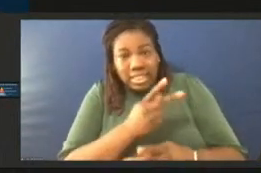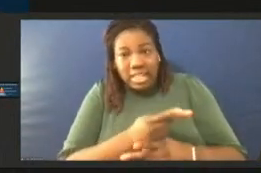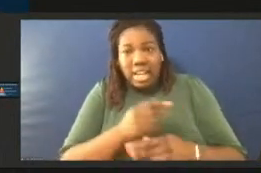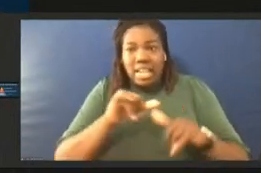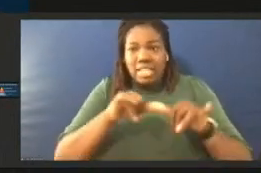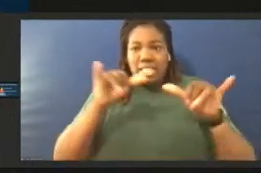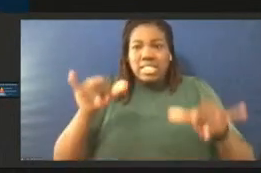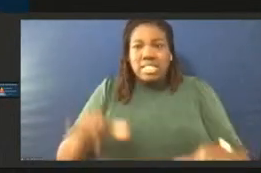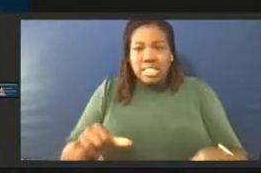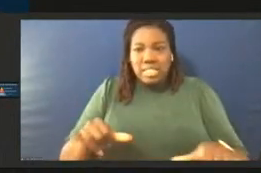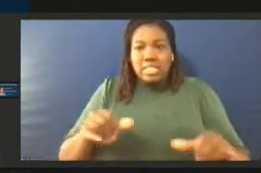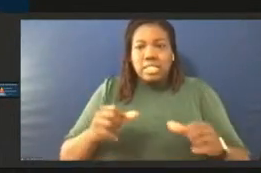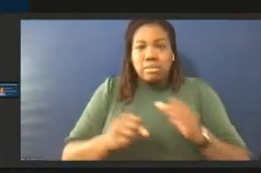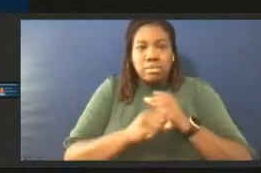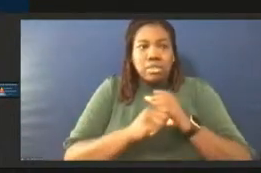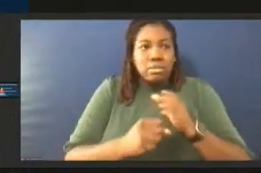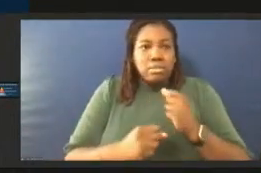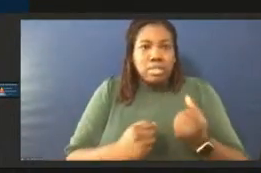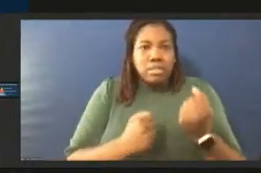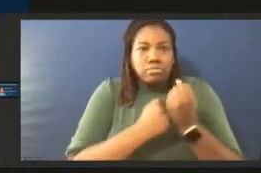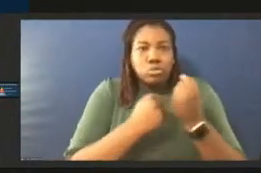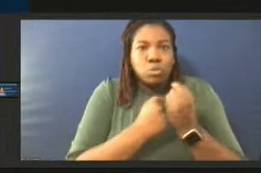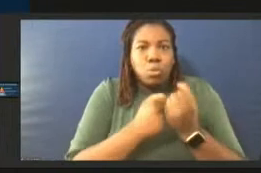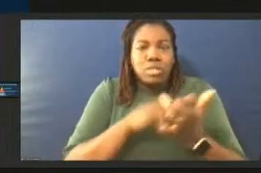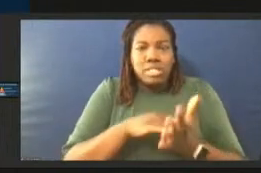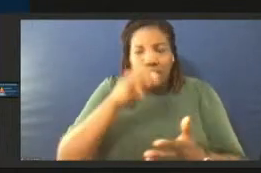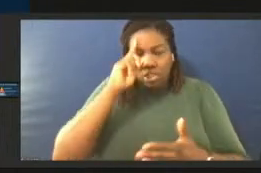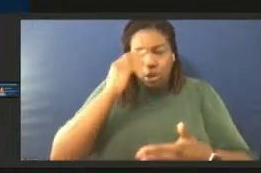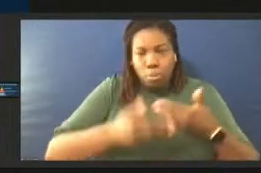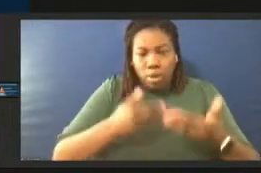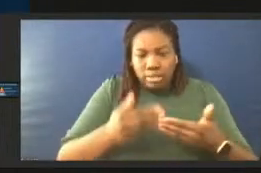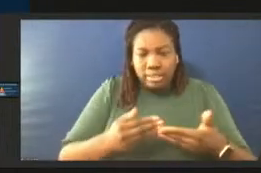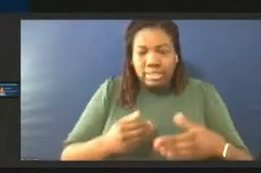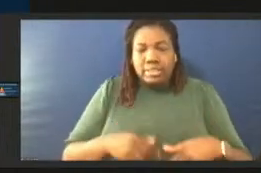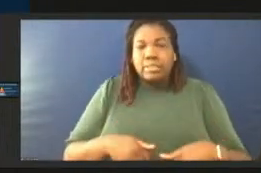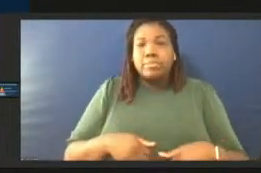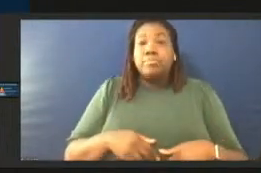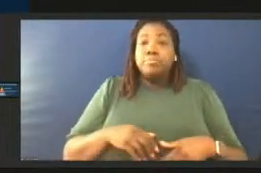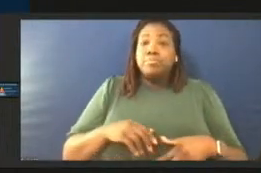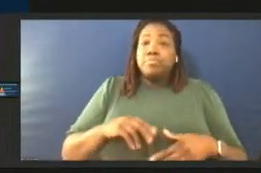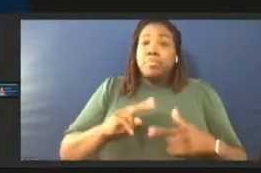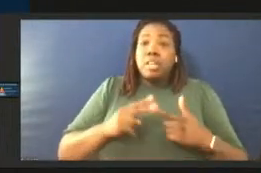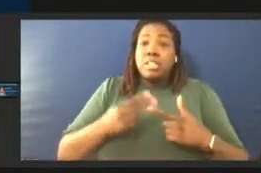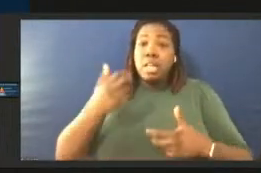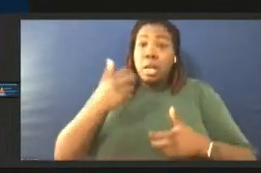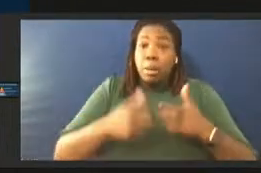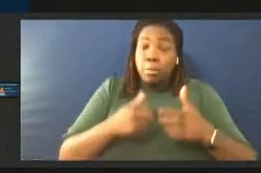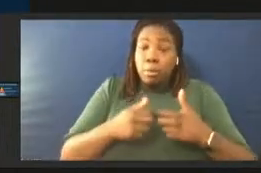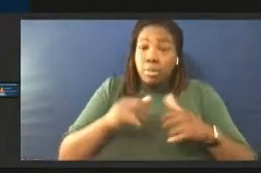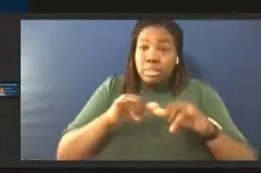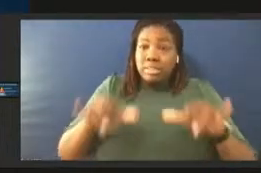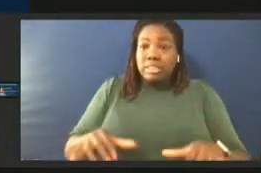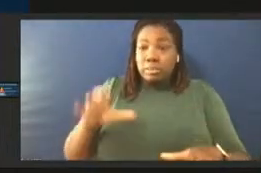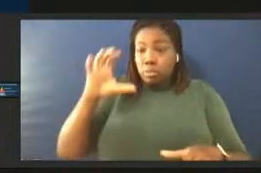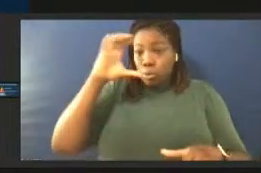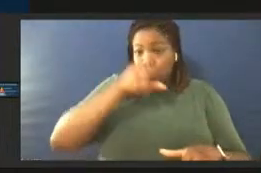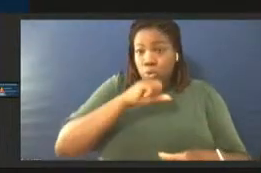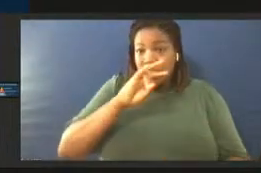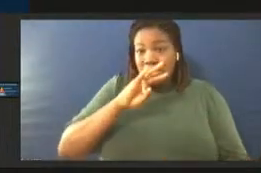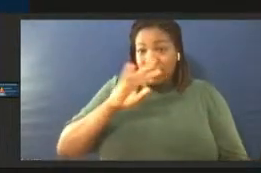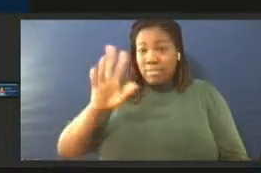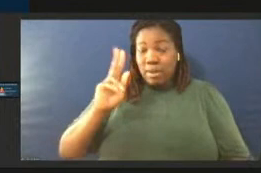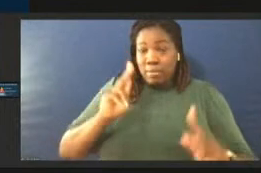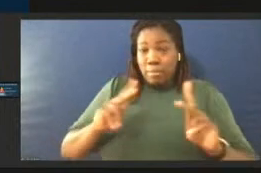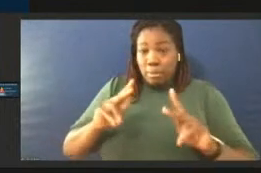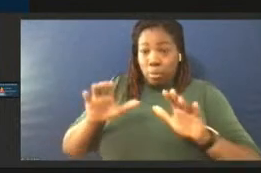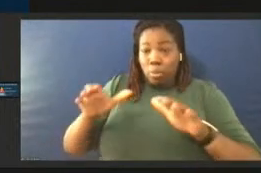fosters and promotes that. The second problem is that the way our system assumes that the 75% of